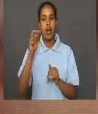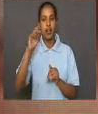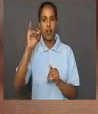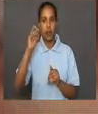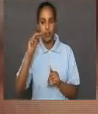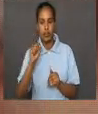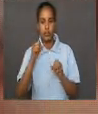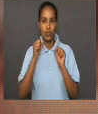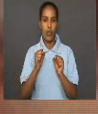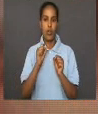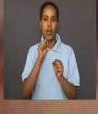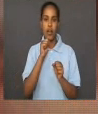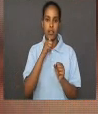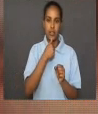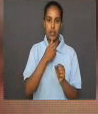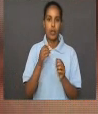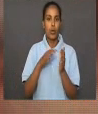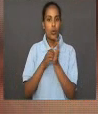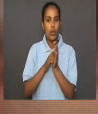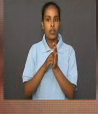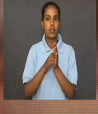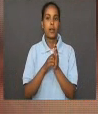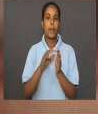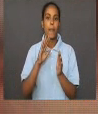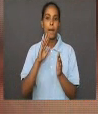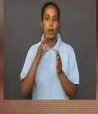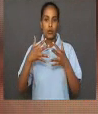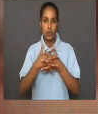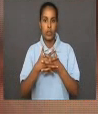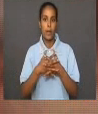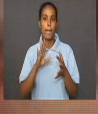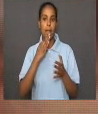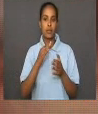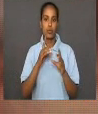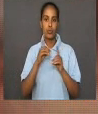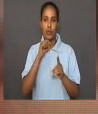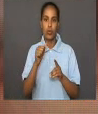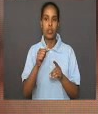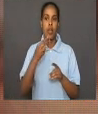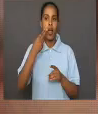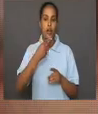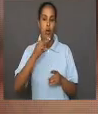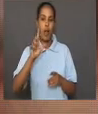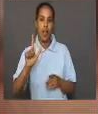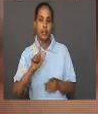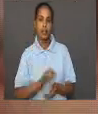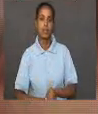strong acid are weak conjugate bases that do not hydrolyze.